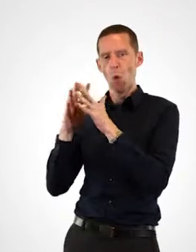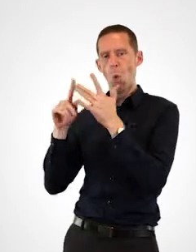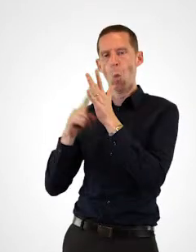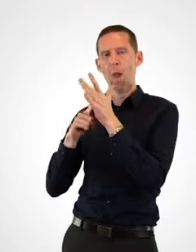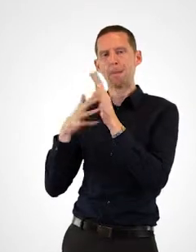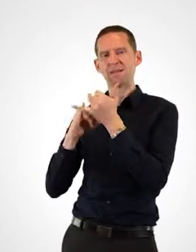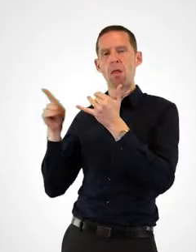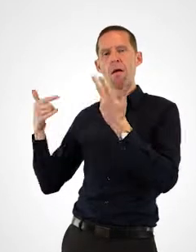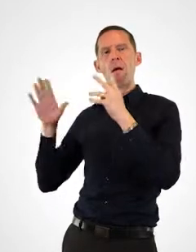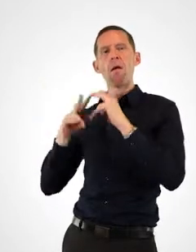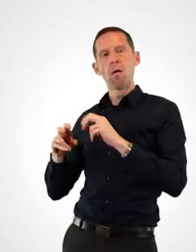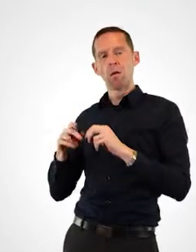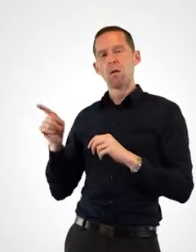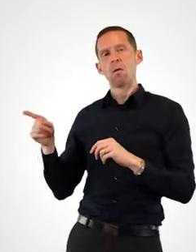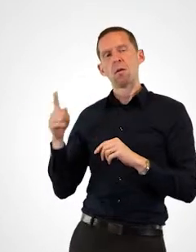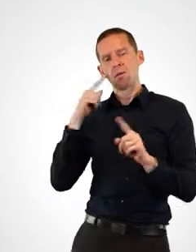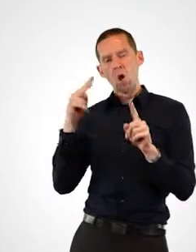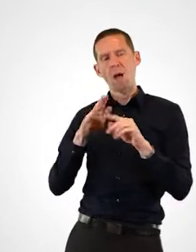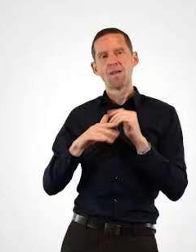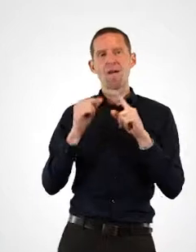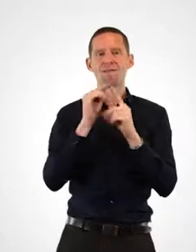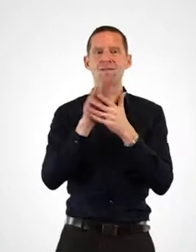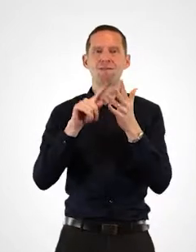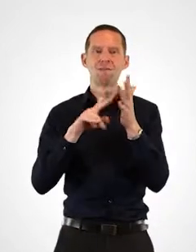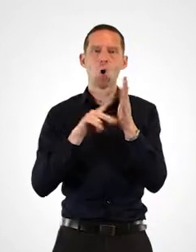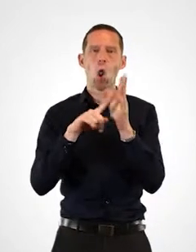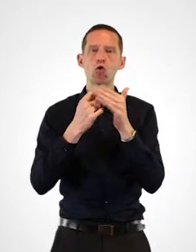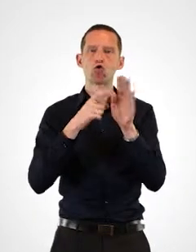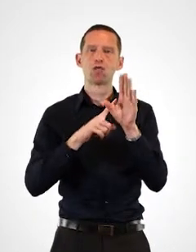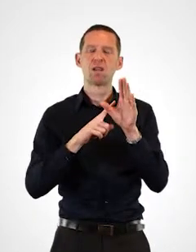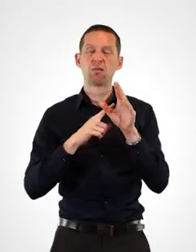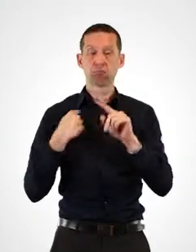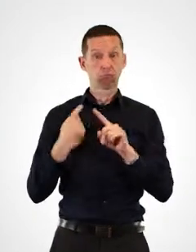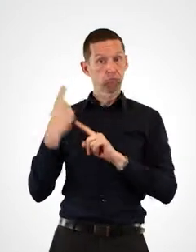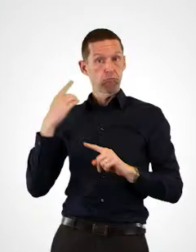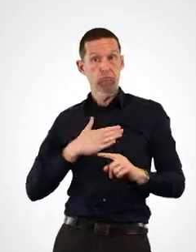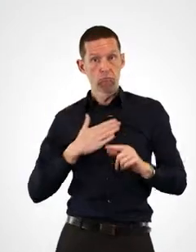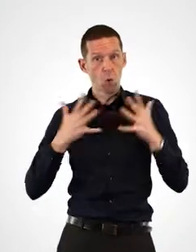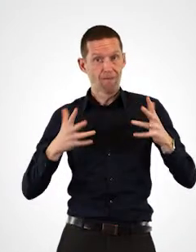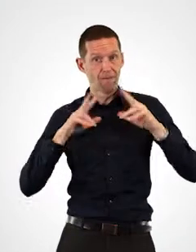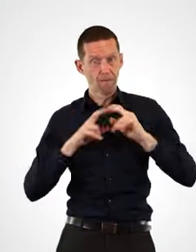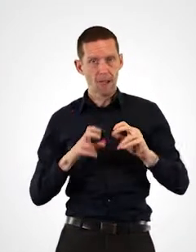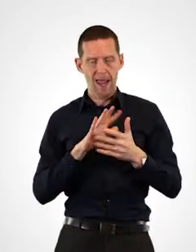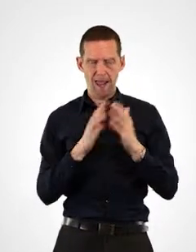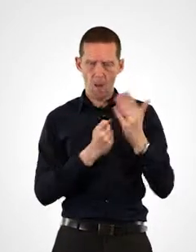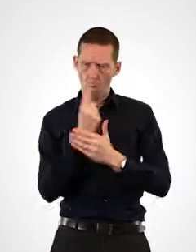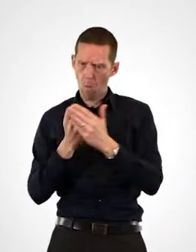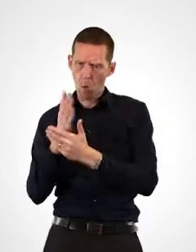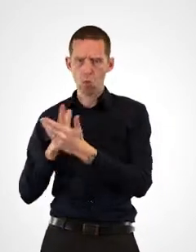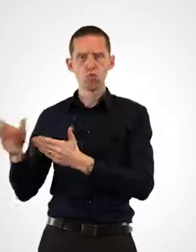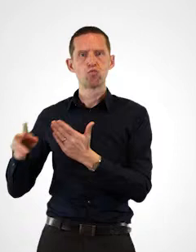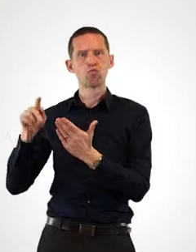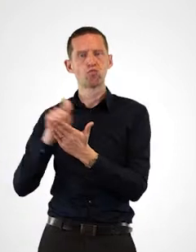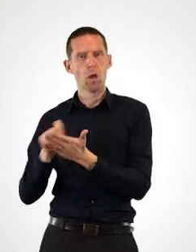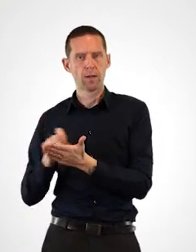about the views on phonology. That's an area that I've focused a lot of my research on, and that how it came out in these studies of writing. That